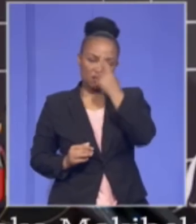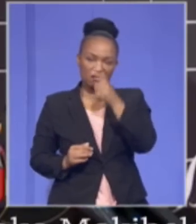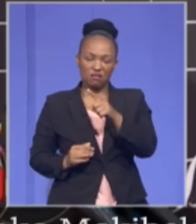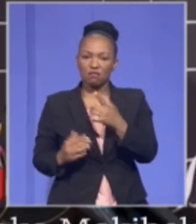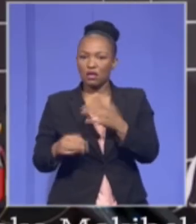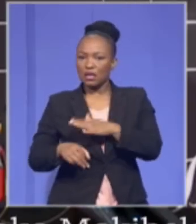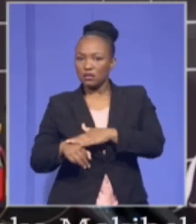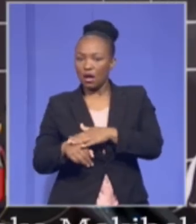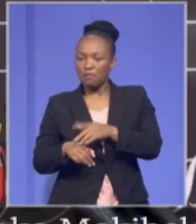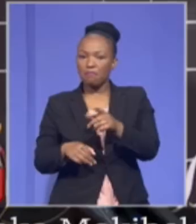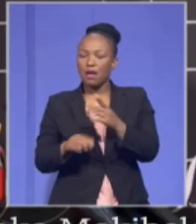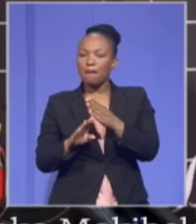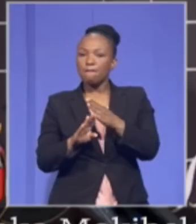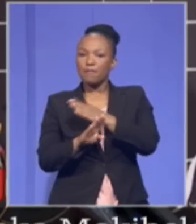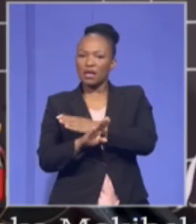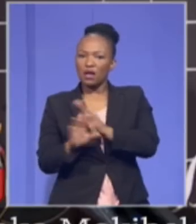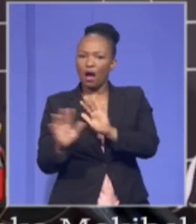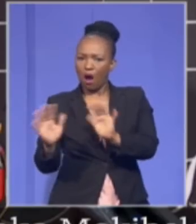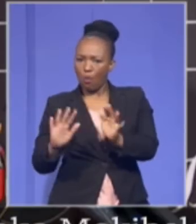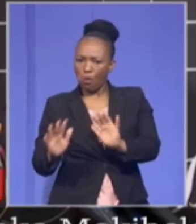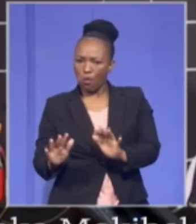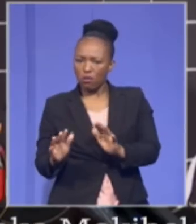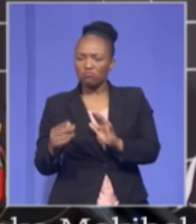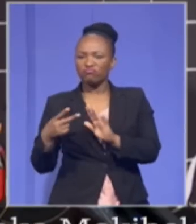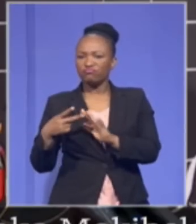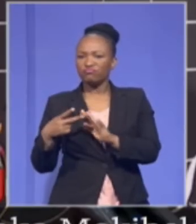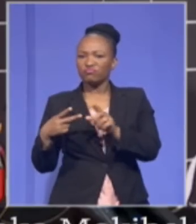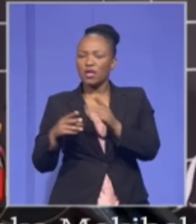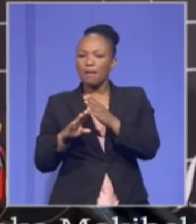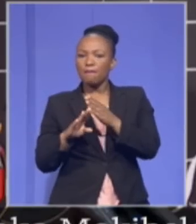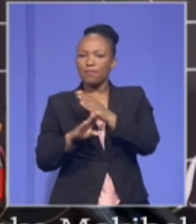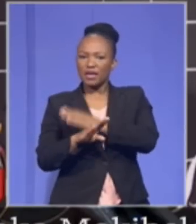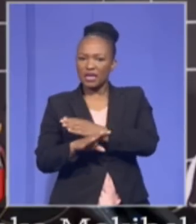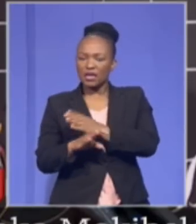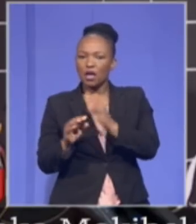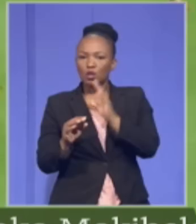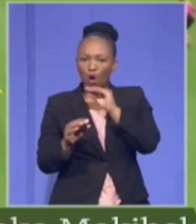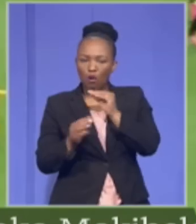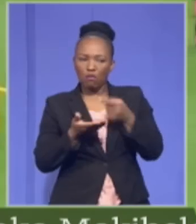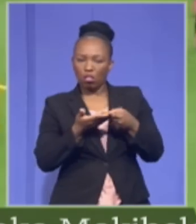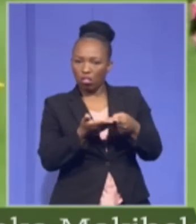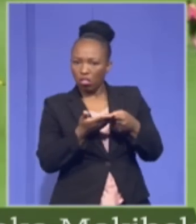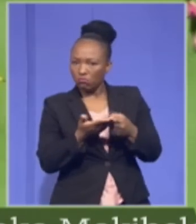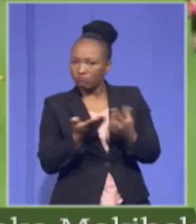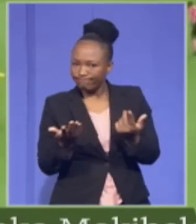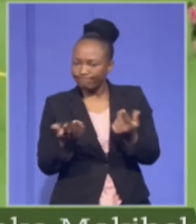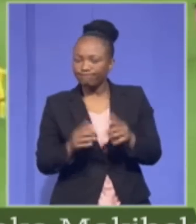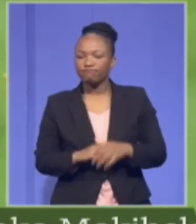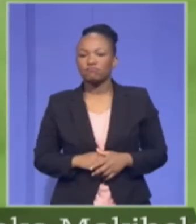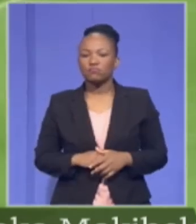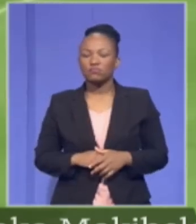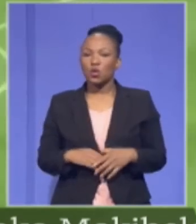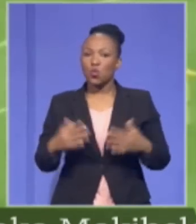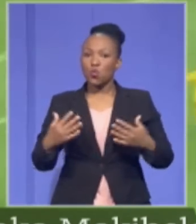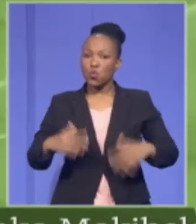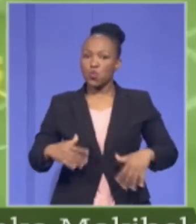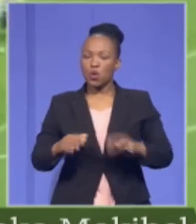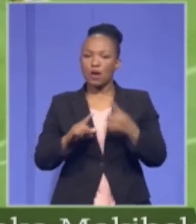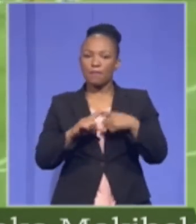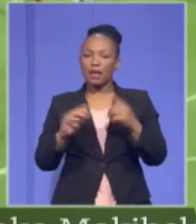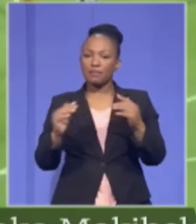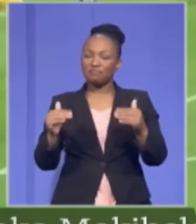time is your pre-match meal? What time is your pre-match talk? Go letetšwe papadi ya maemo a godimo